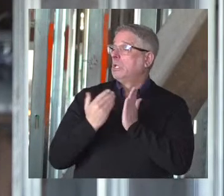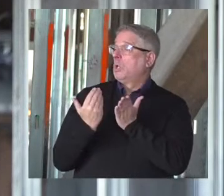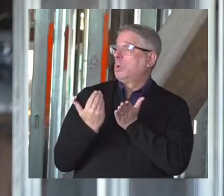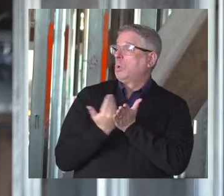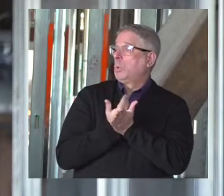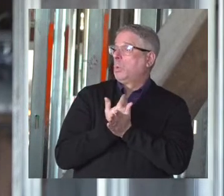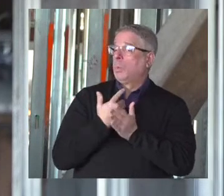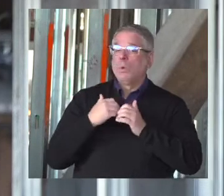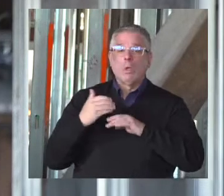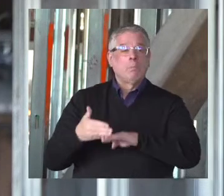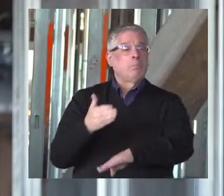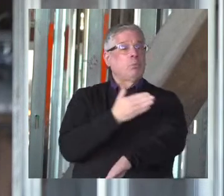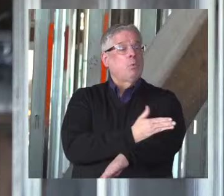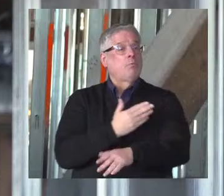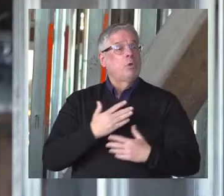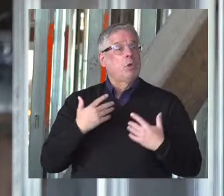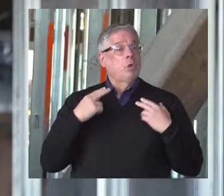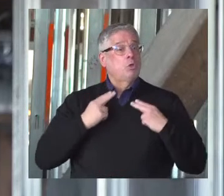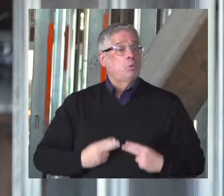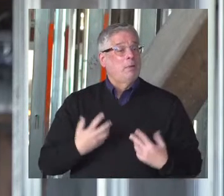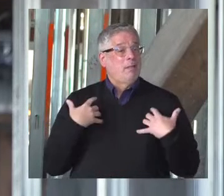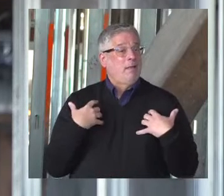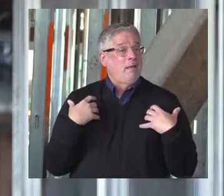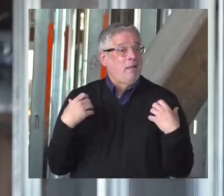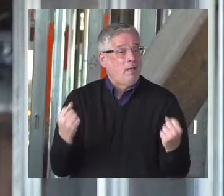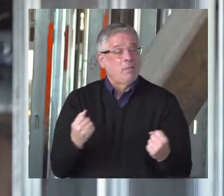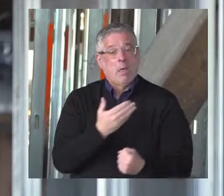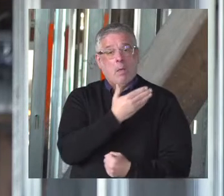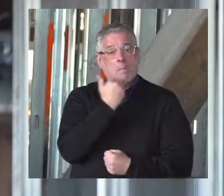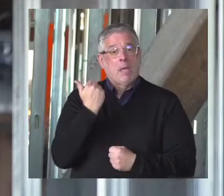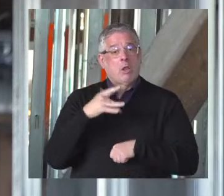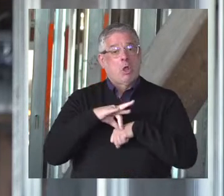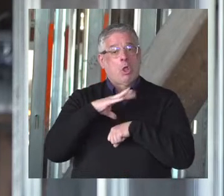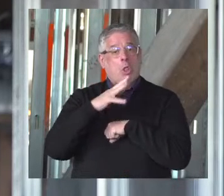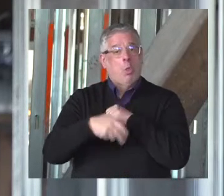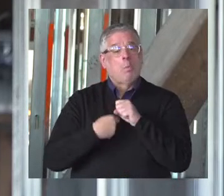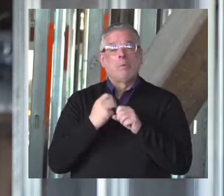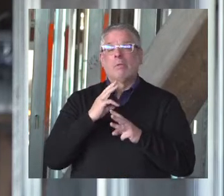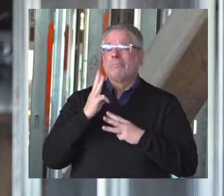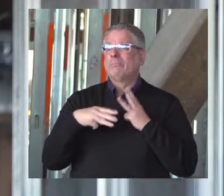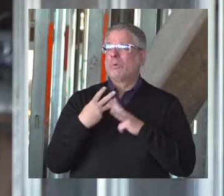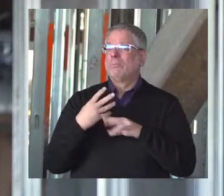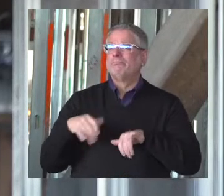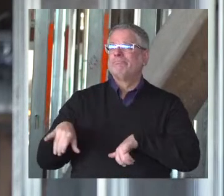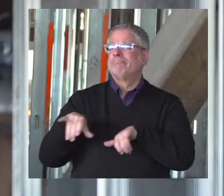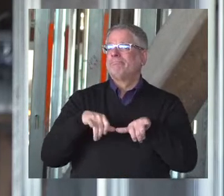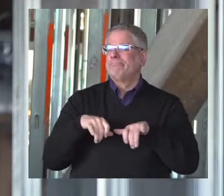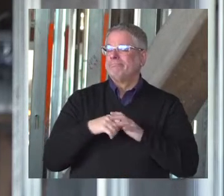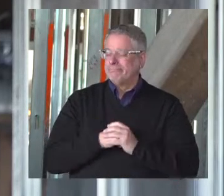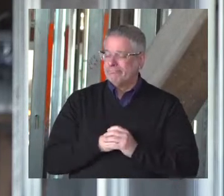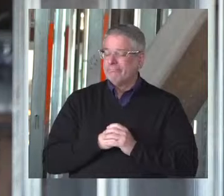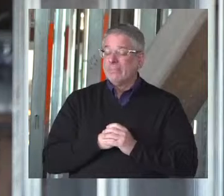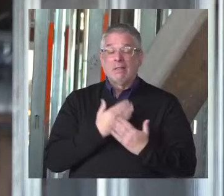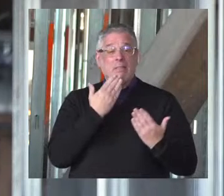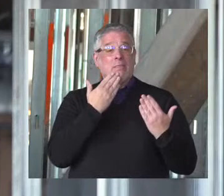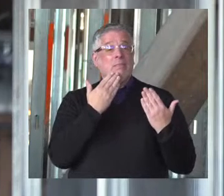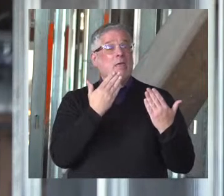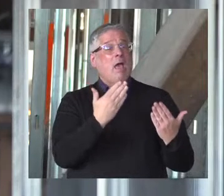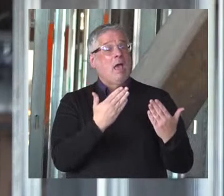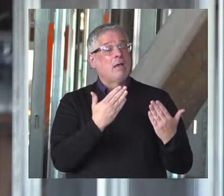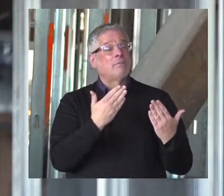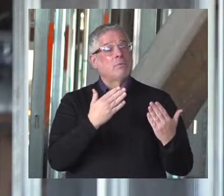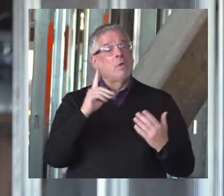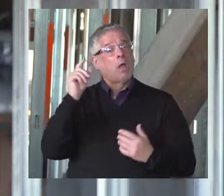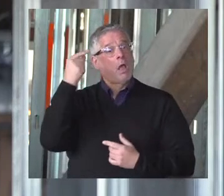advances that will greatly improve human health and better our global society. We're deeply thankful to the Governor and the